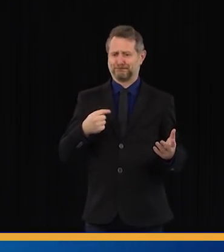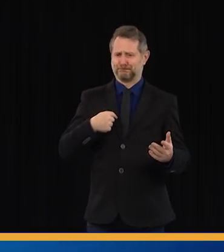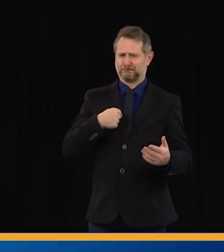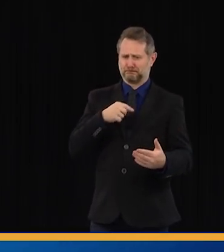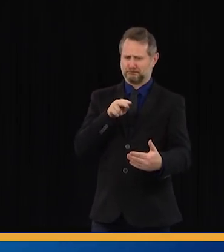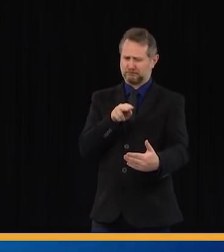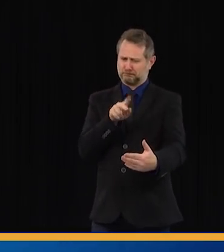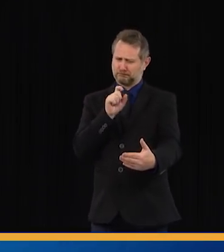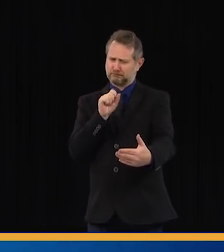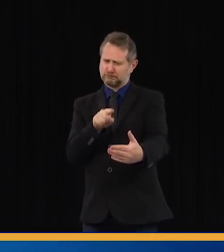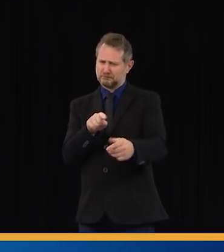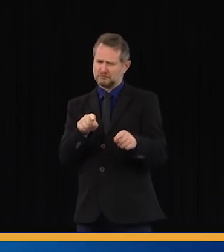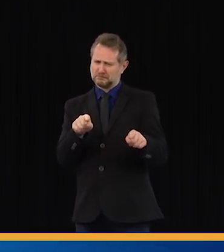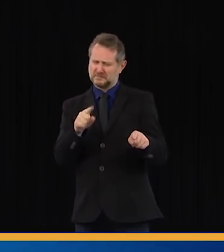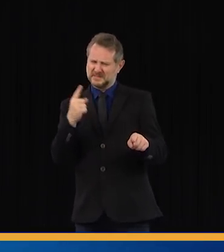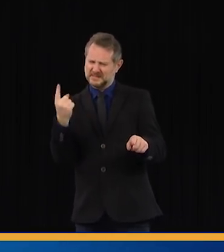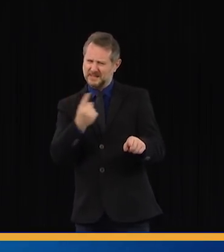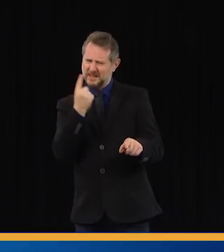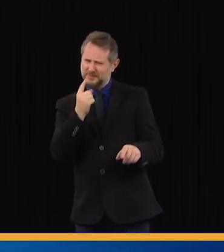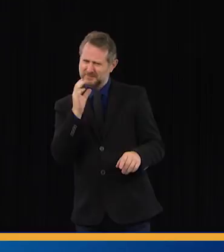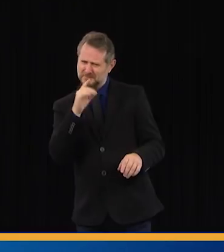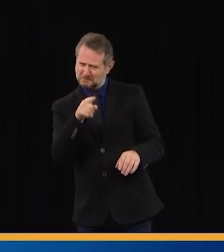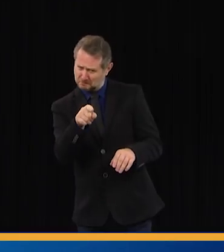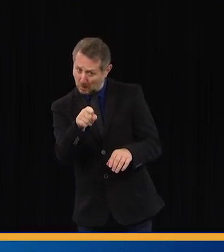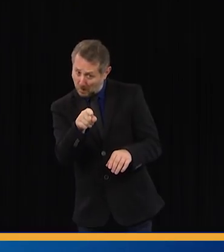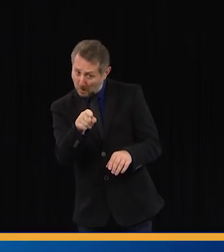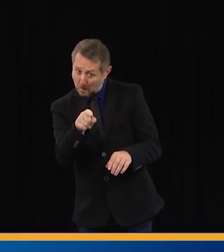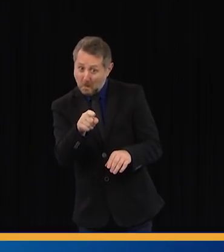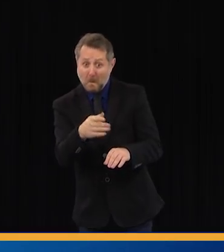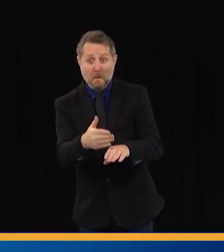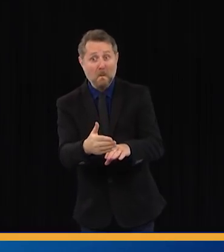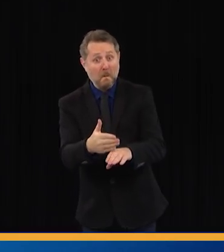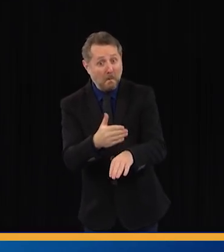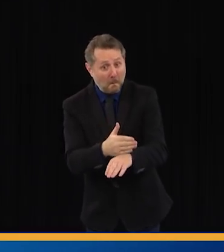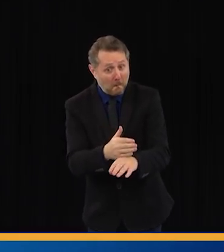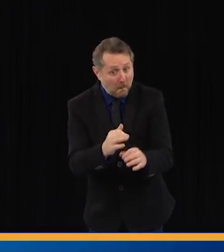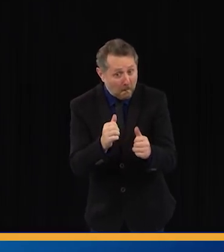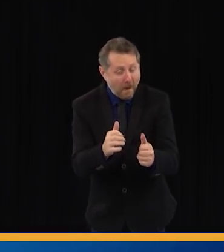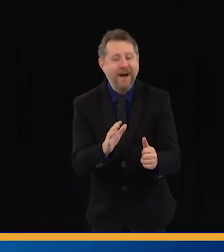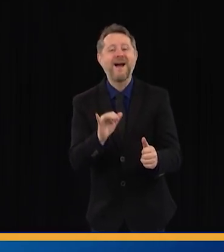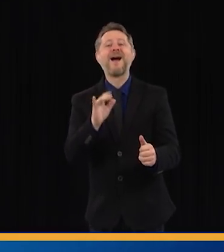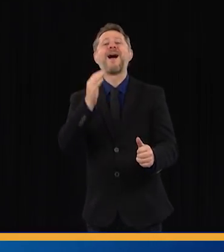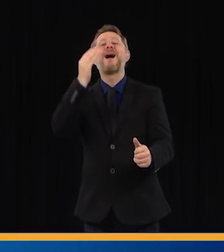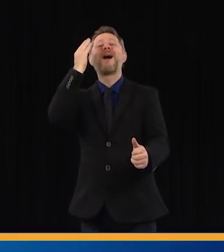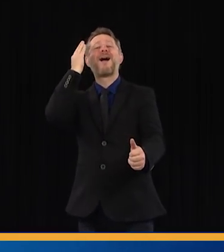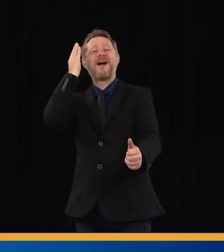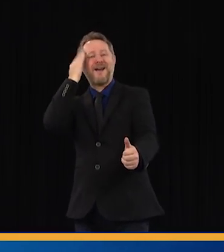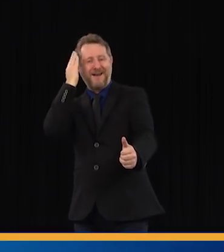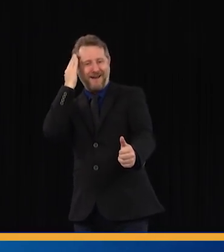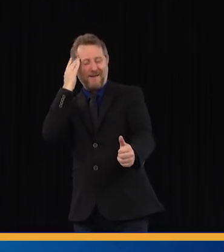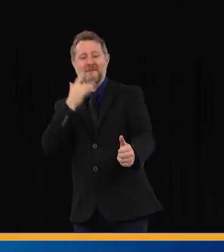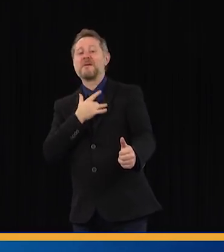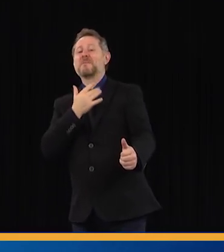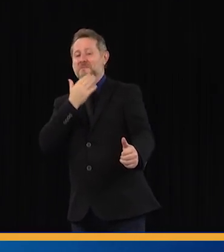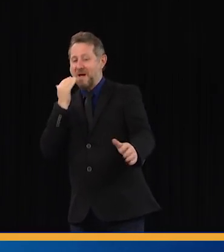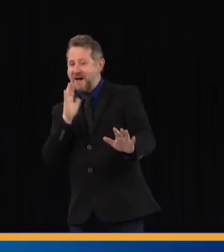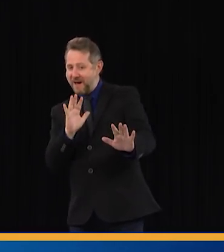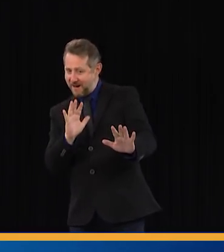accomplished something, we should feel better, we should feel more calm, We should feel more